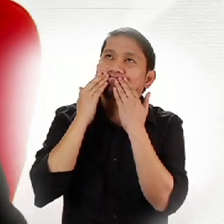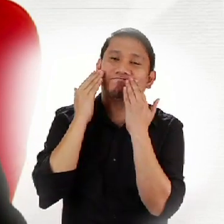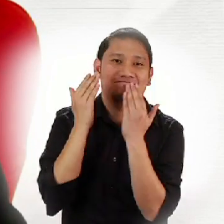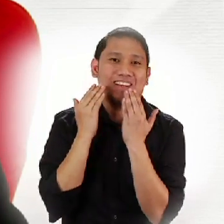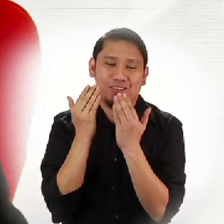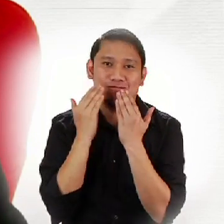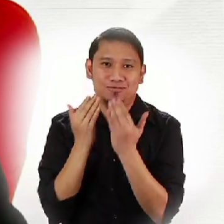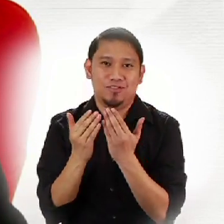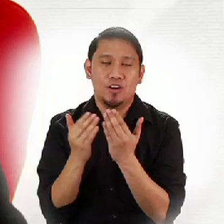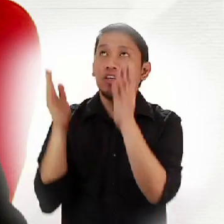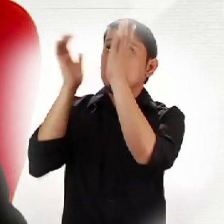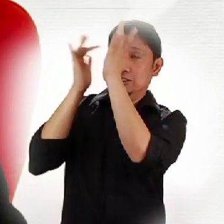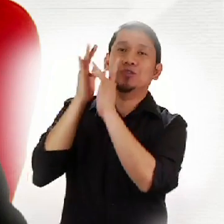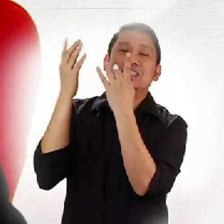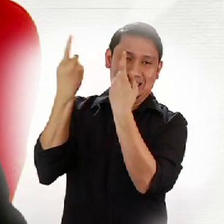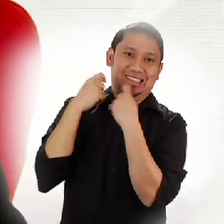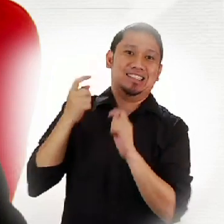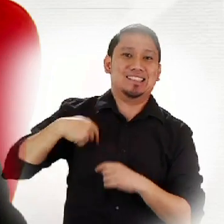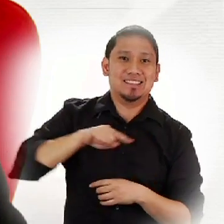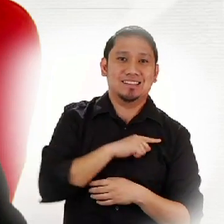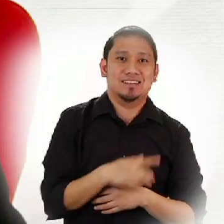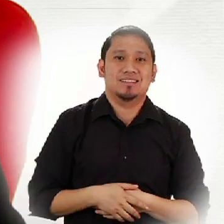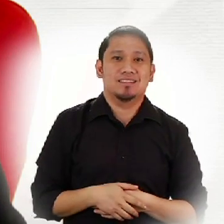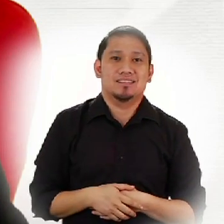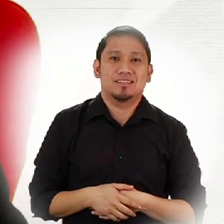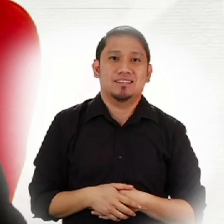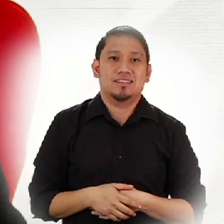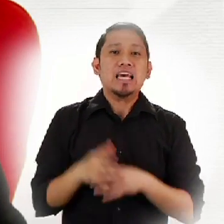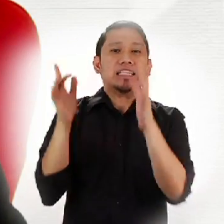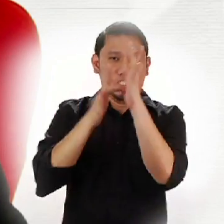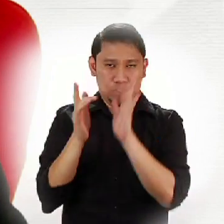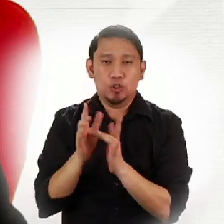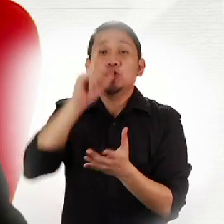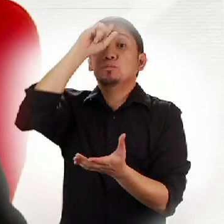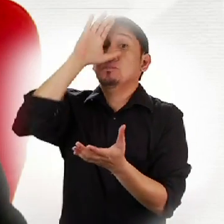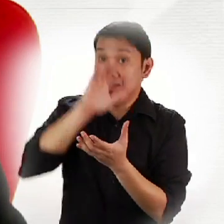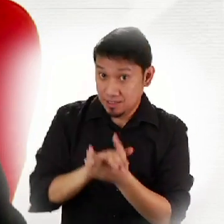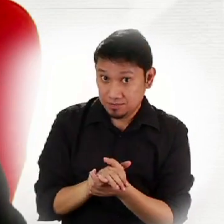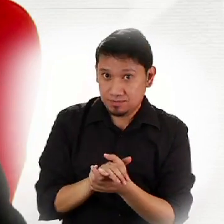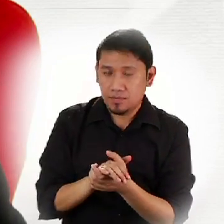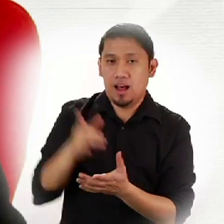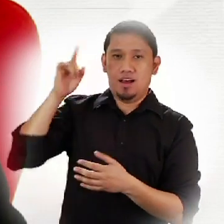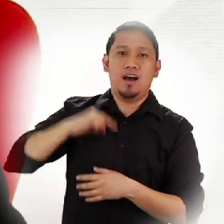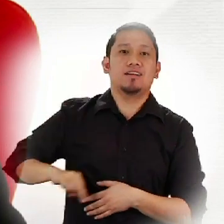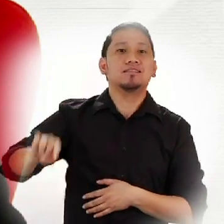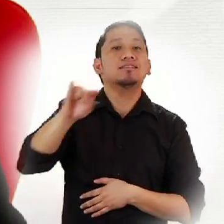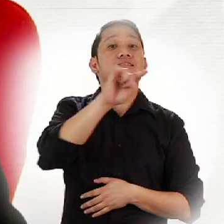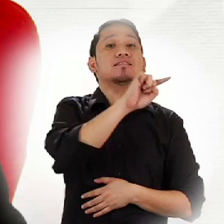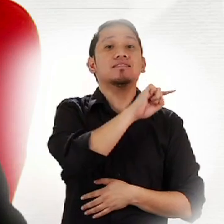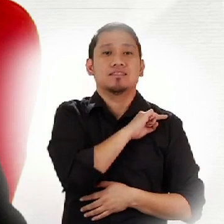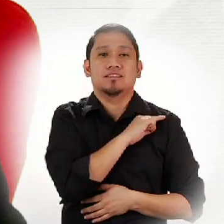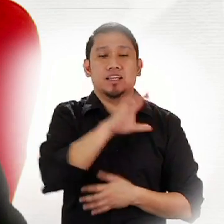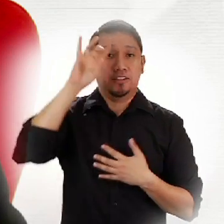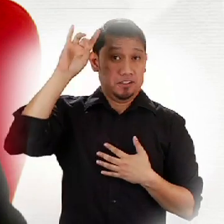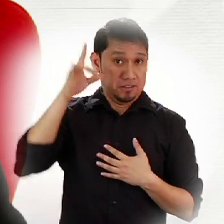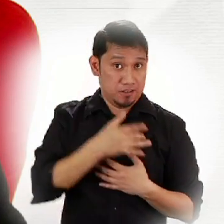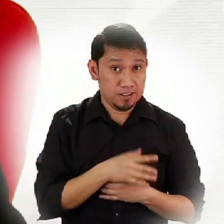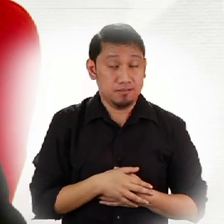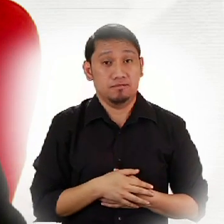Jesus' trust in us. He believes that we, graced, of